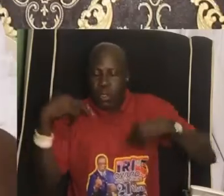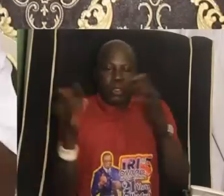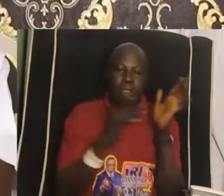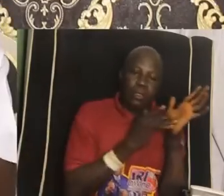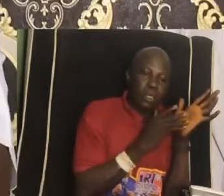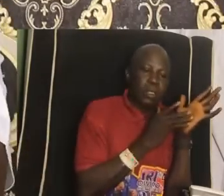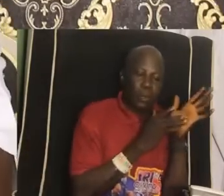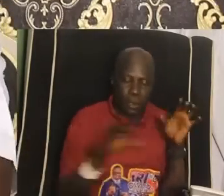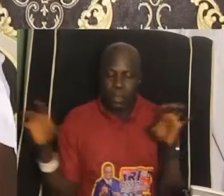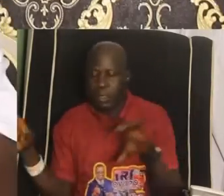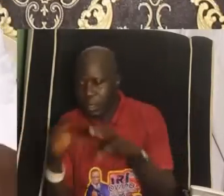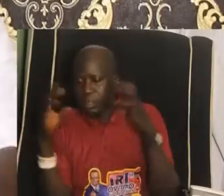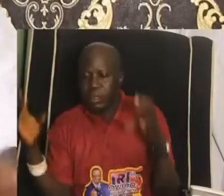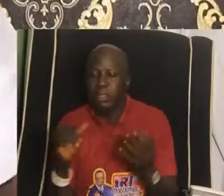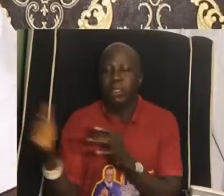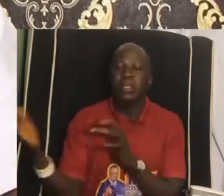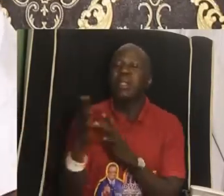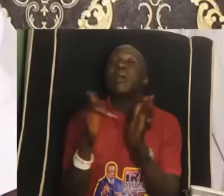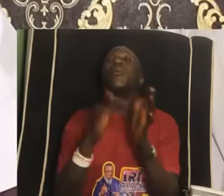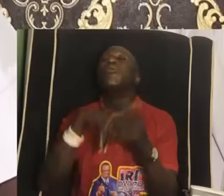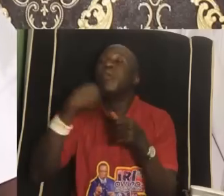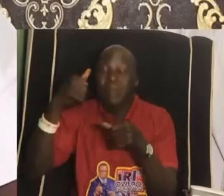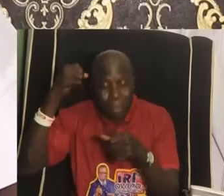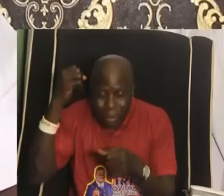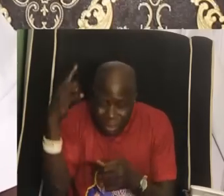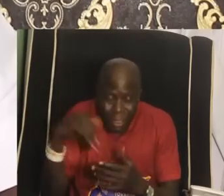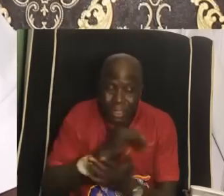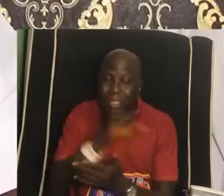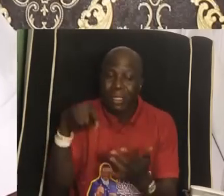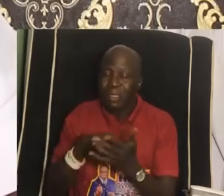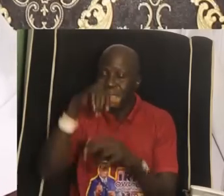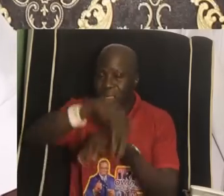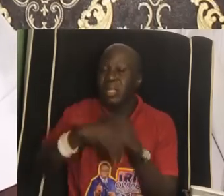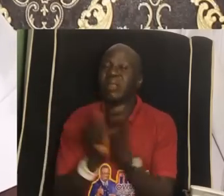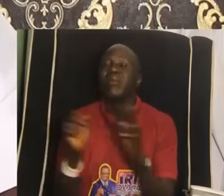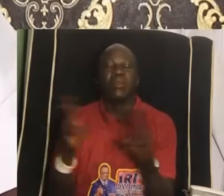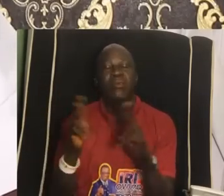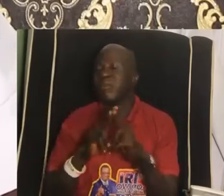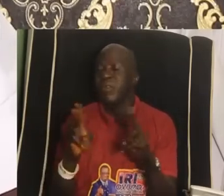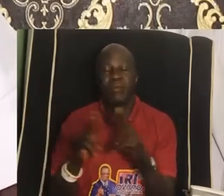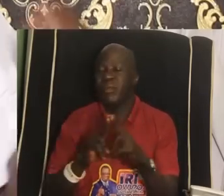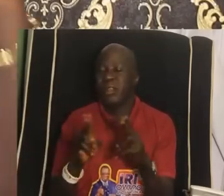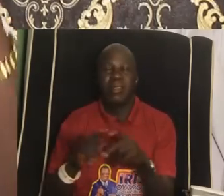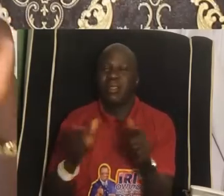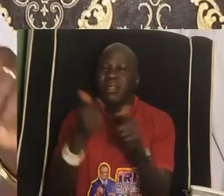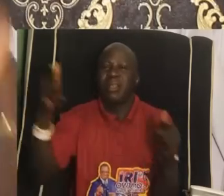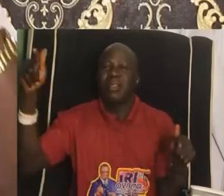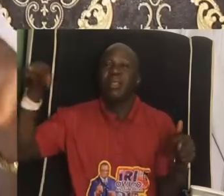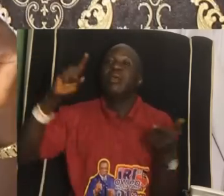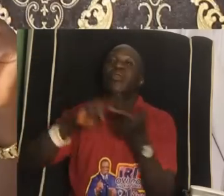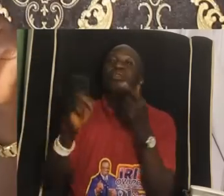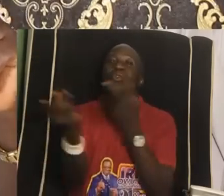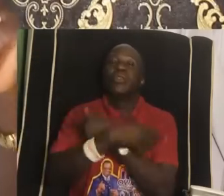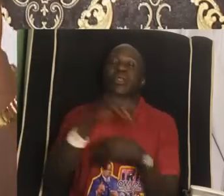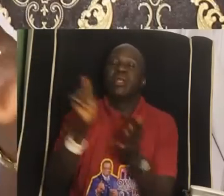This celebration. People of the Bible understand it. That's why tonight will be